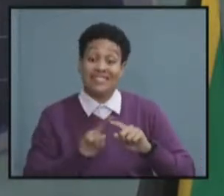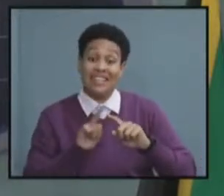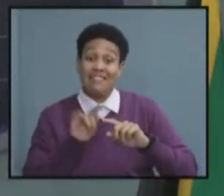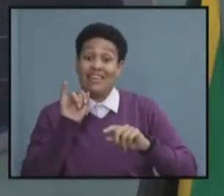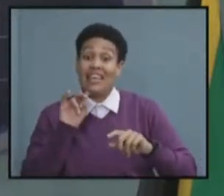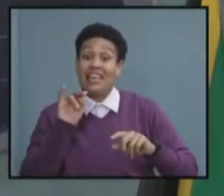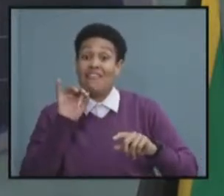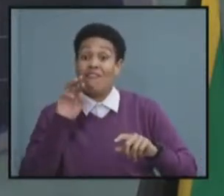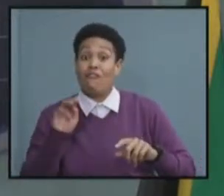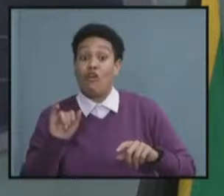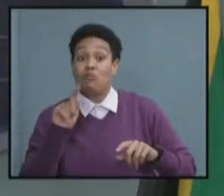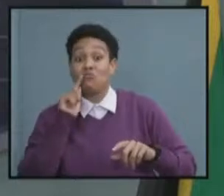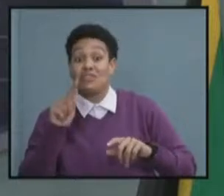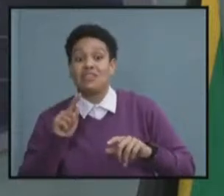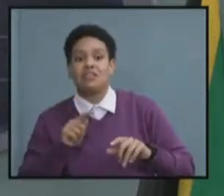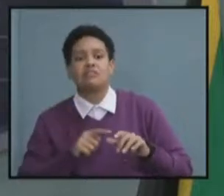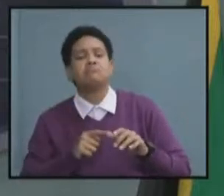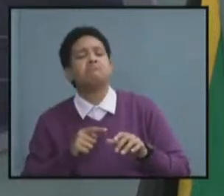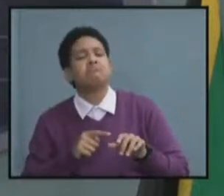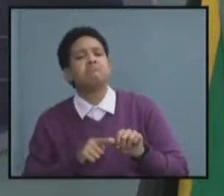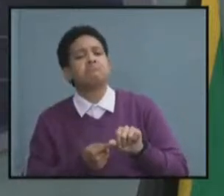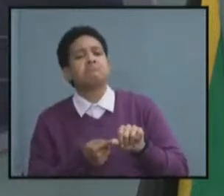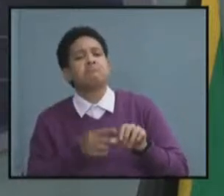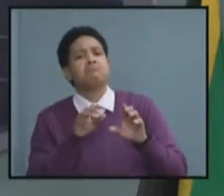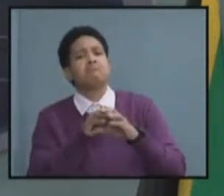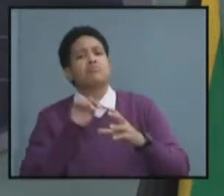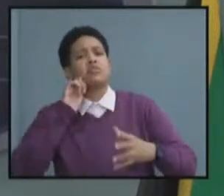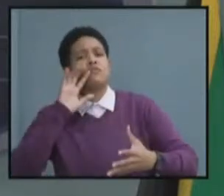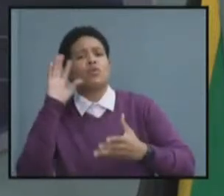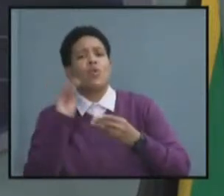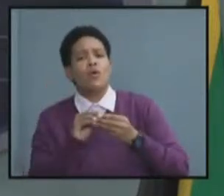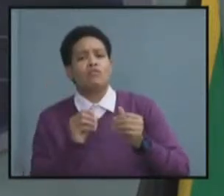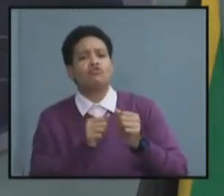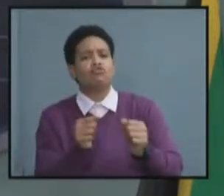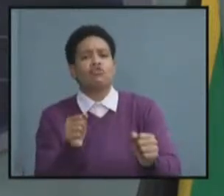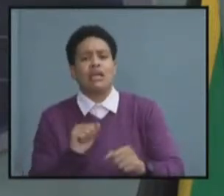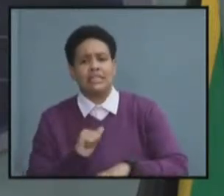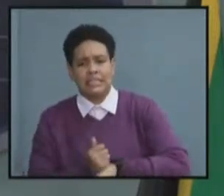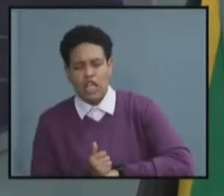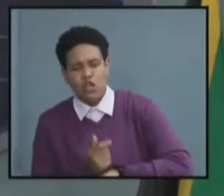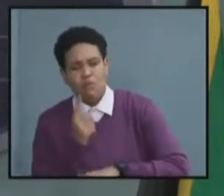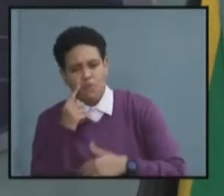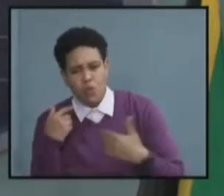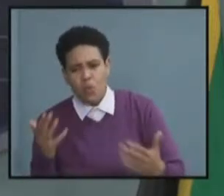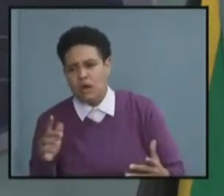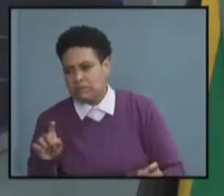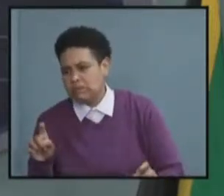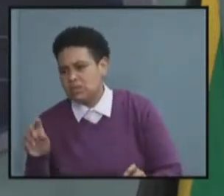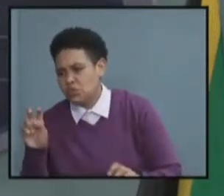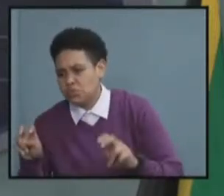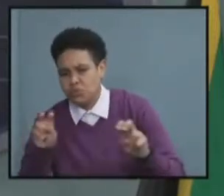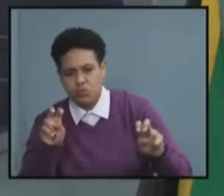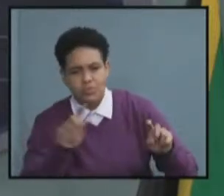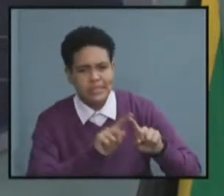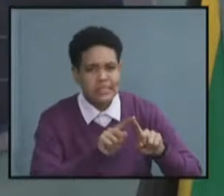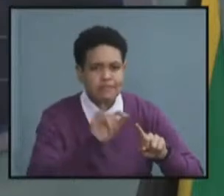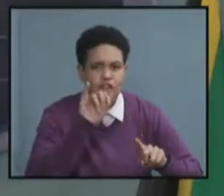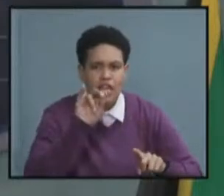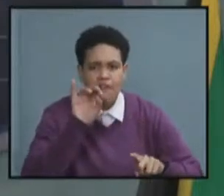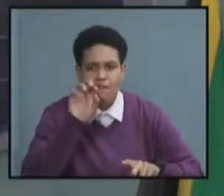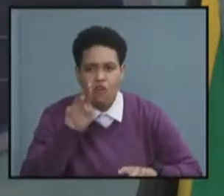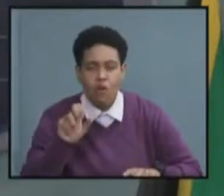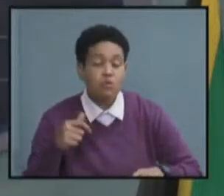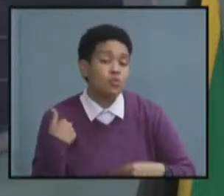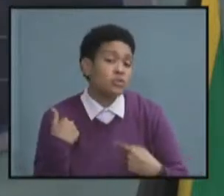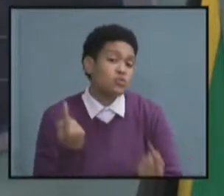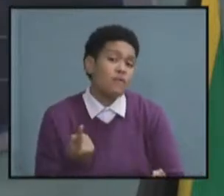was initiated, as said earlier, as part of this overall strategy, and this will continue. We have so far